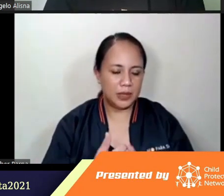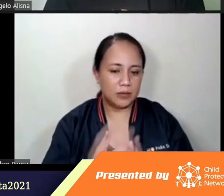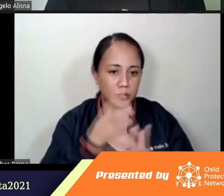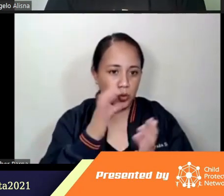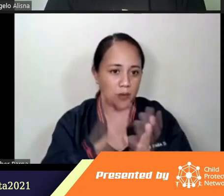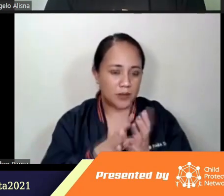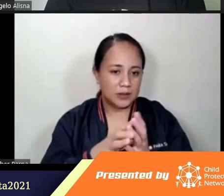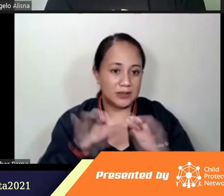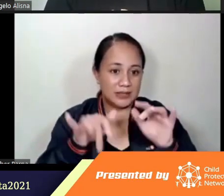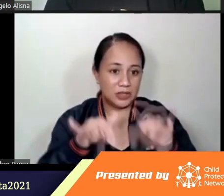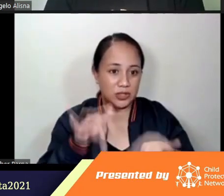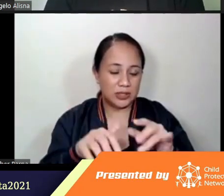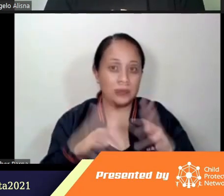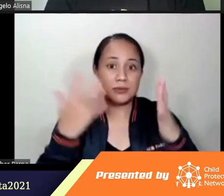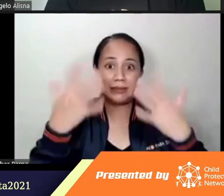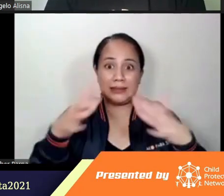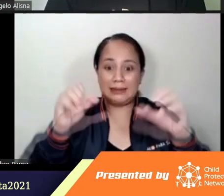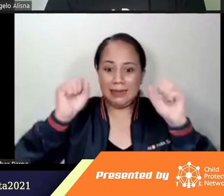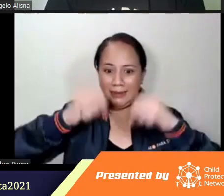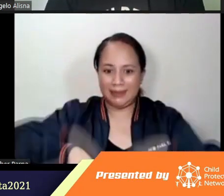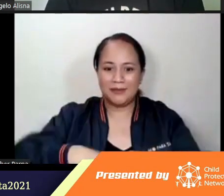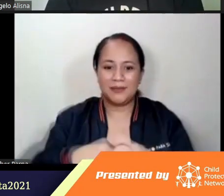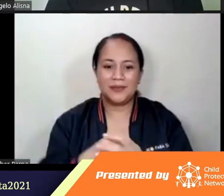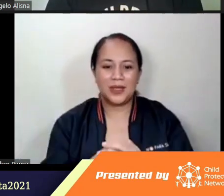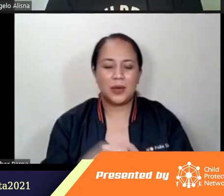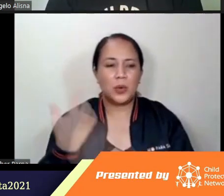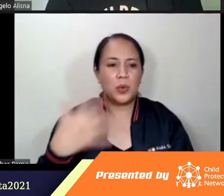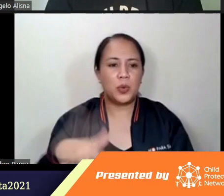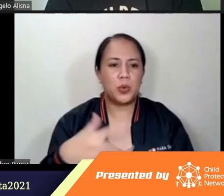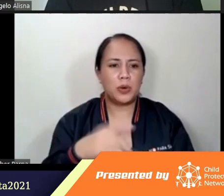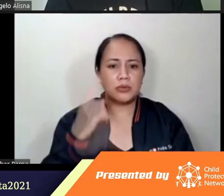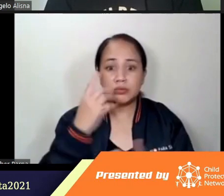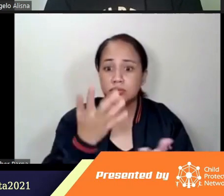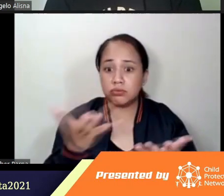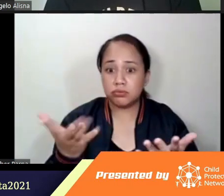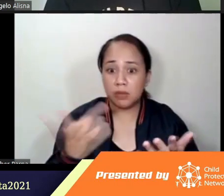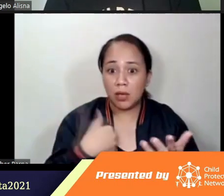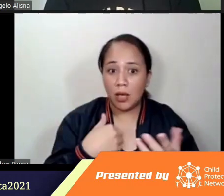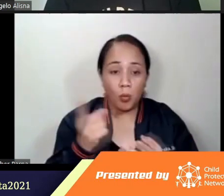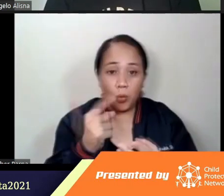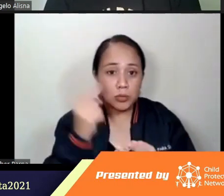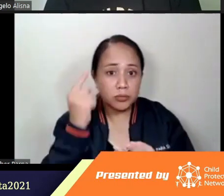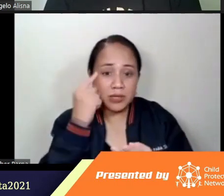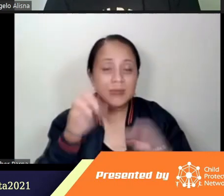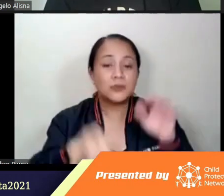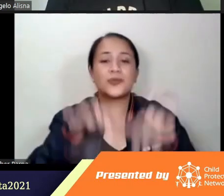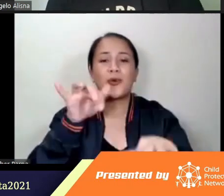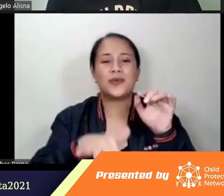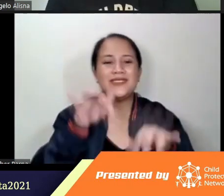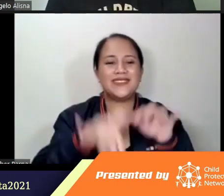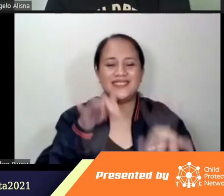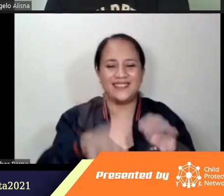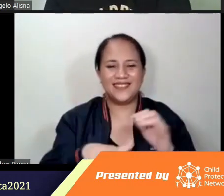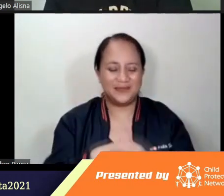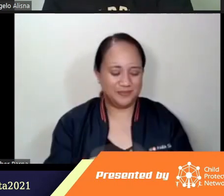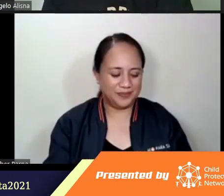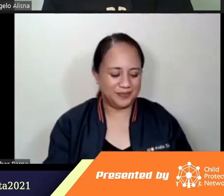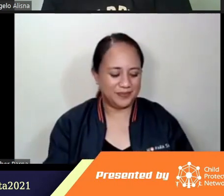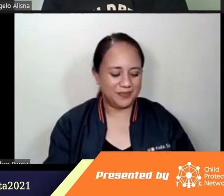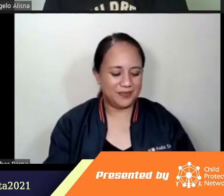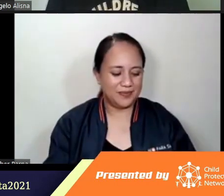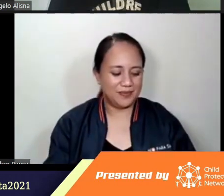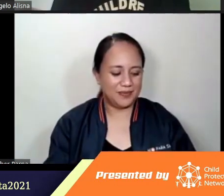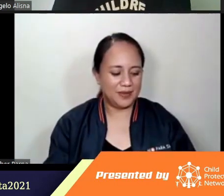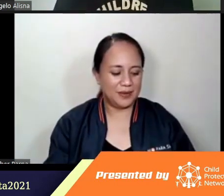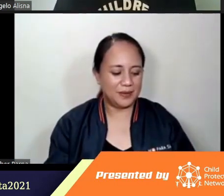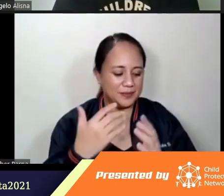box na they totally agree. Now, thank you so much. If you guys have thoughts also, ilagay nyo rin po sa ating comment section. Yan. Thank